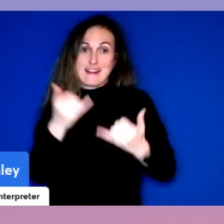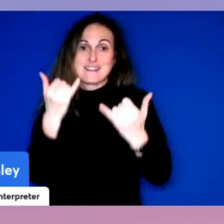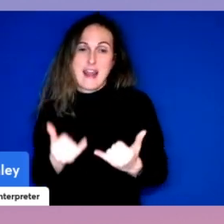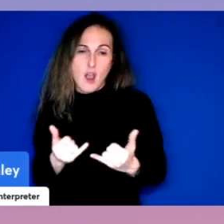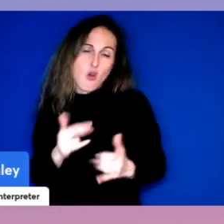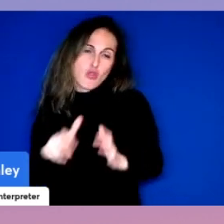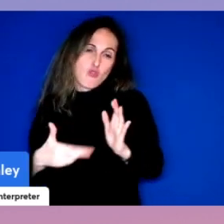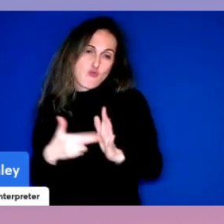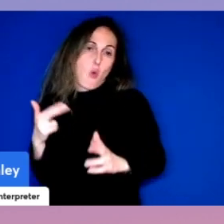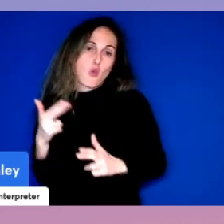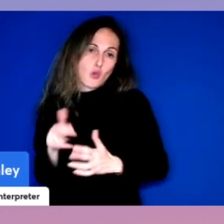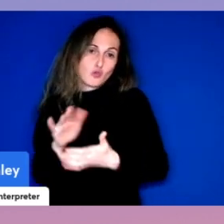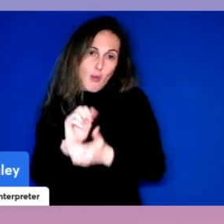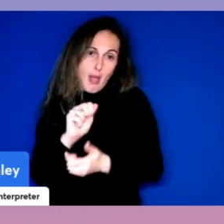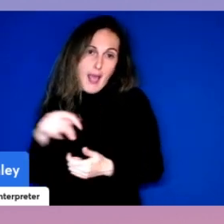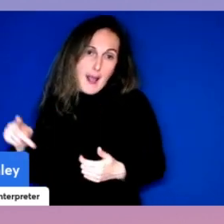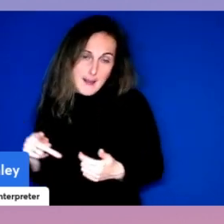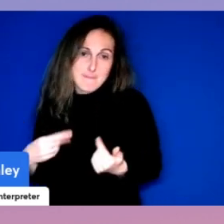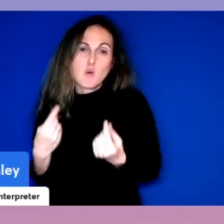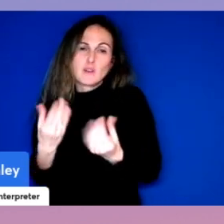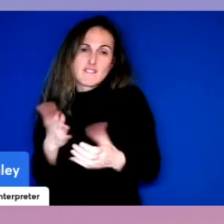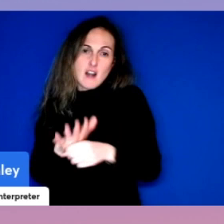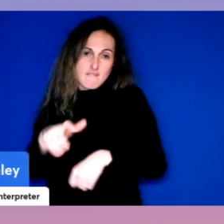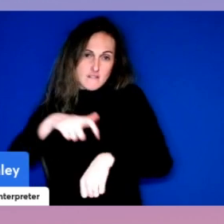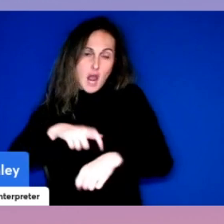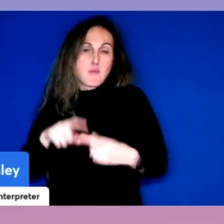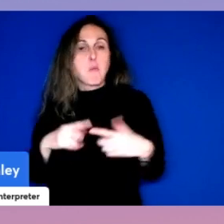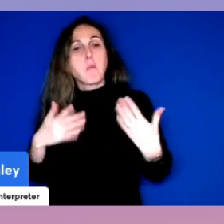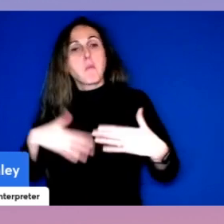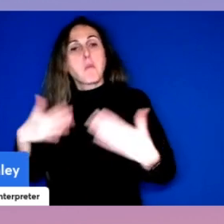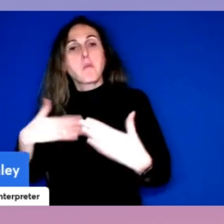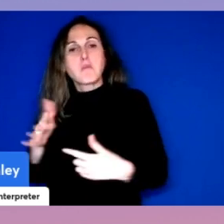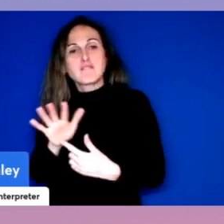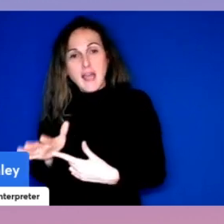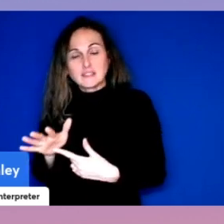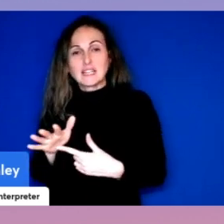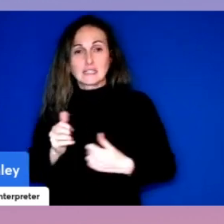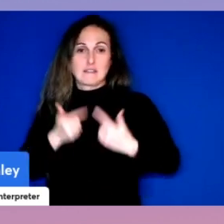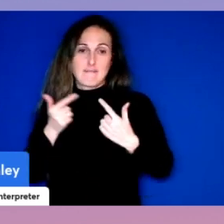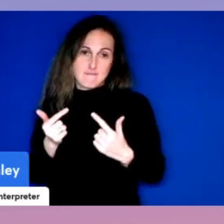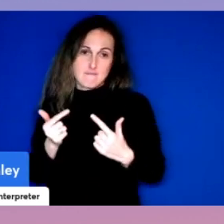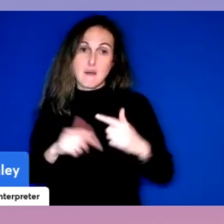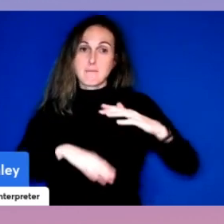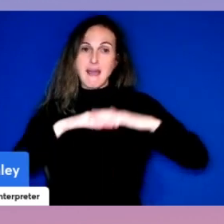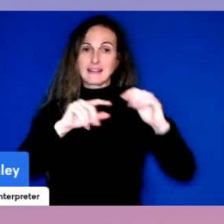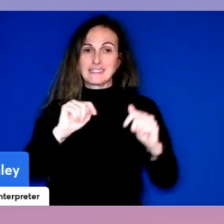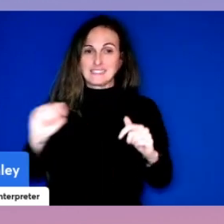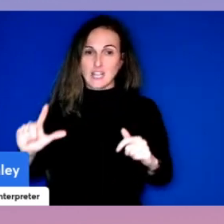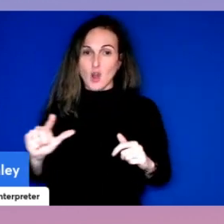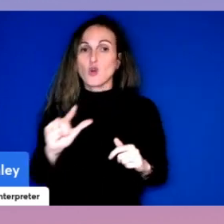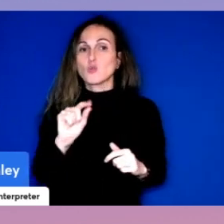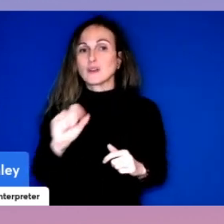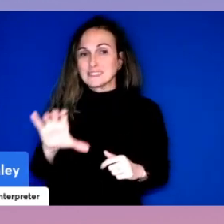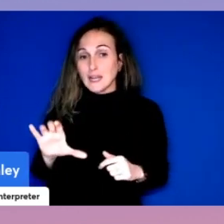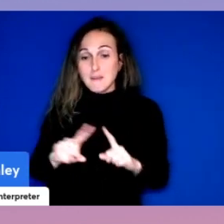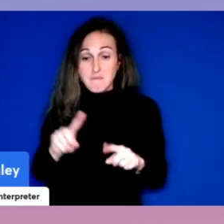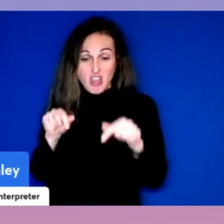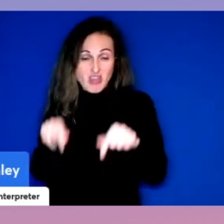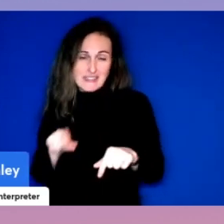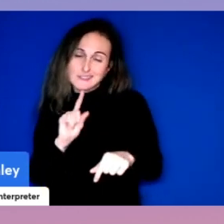app. And we're giving it time to live 5 seconds and maximum TTL of 20 seconds. But basically, this is our way of